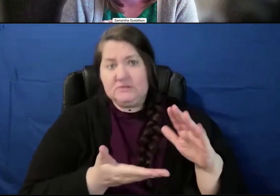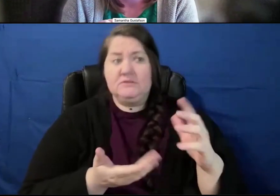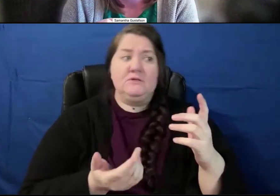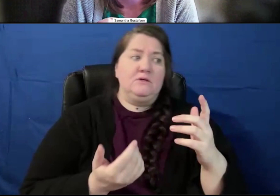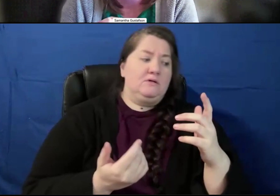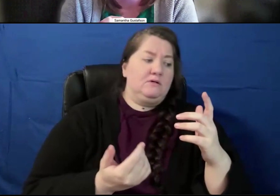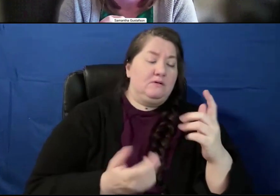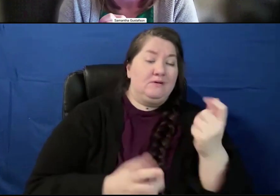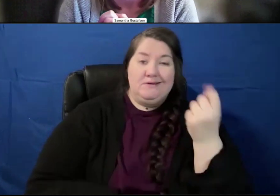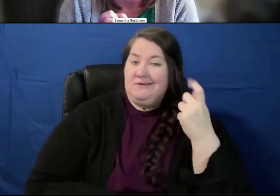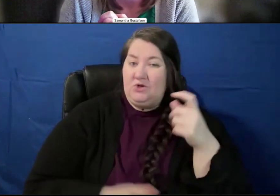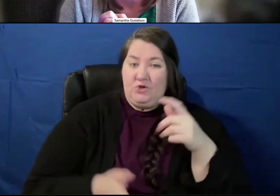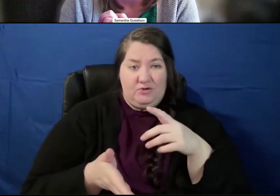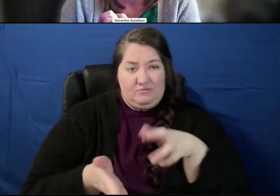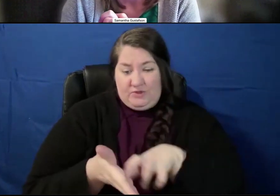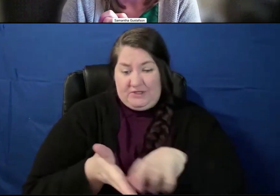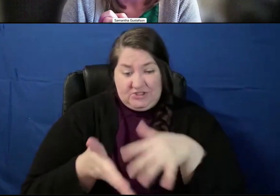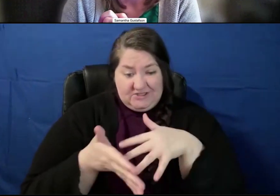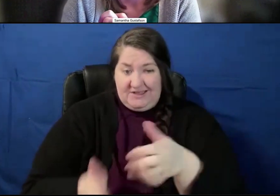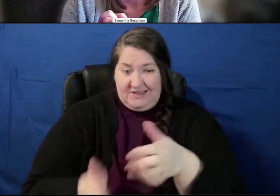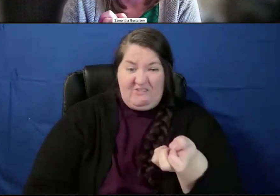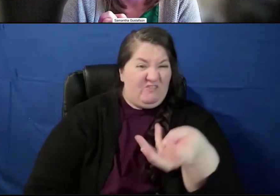very many research studies. Um,